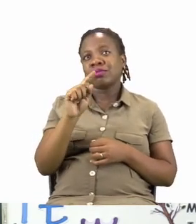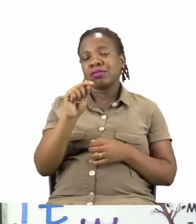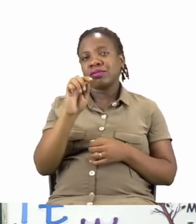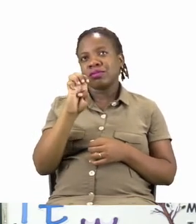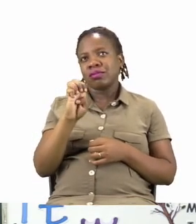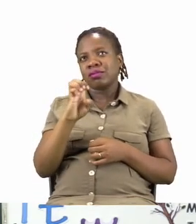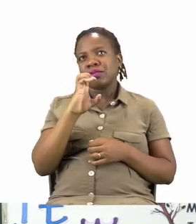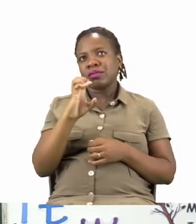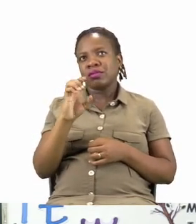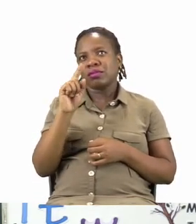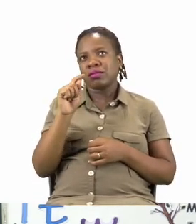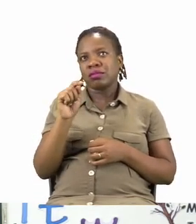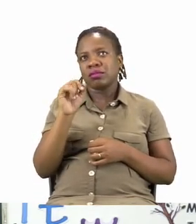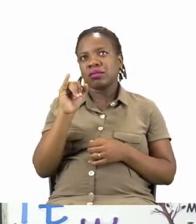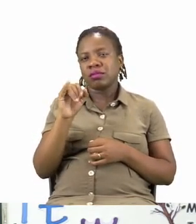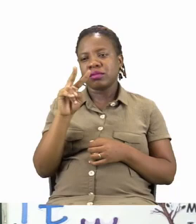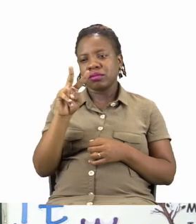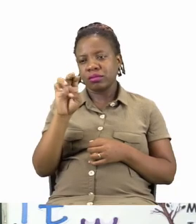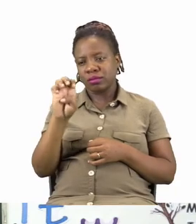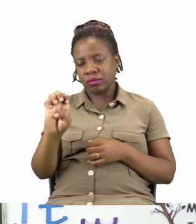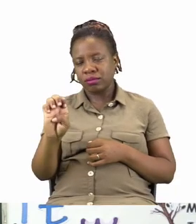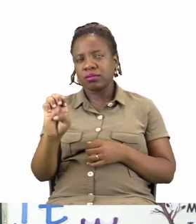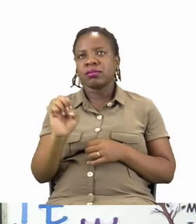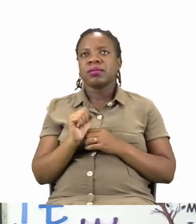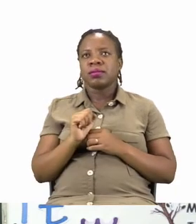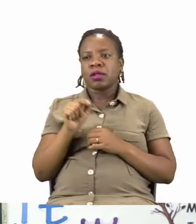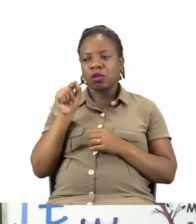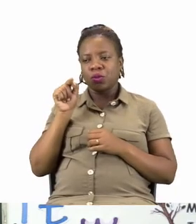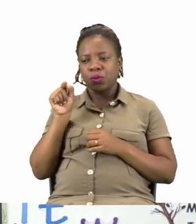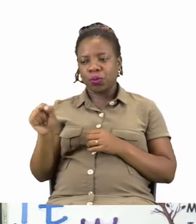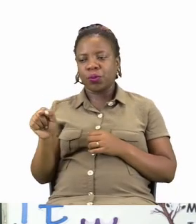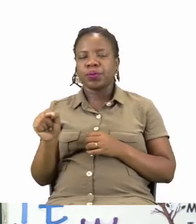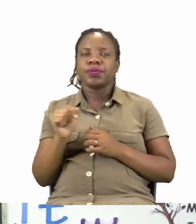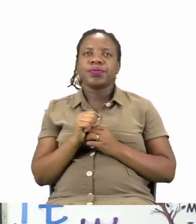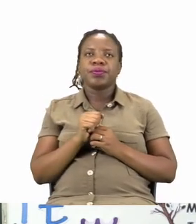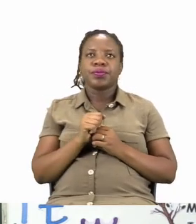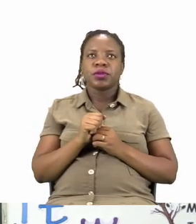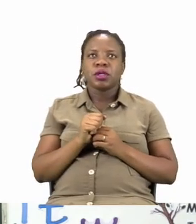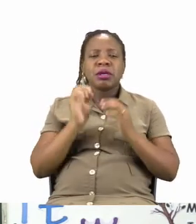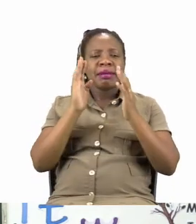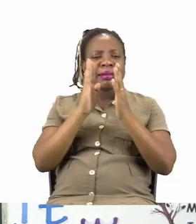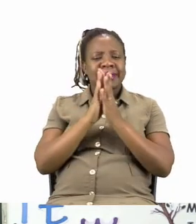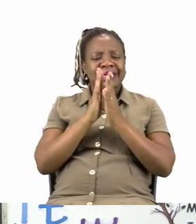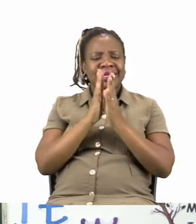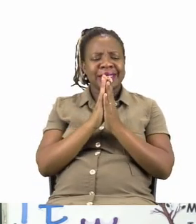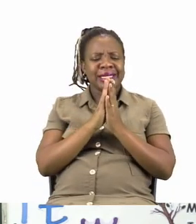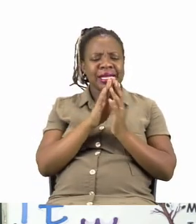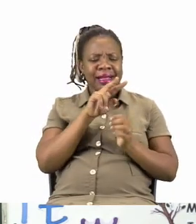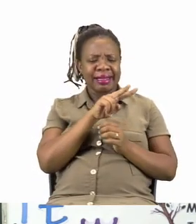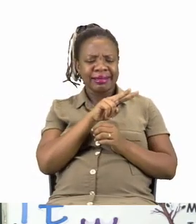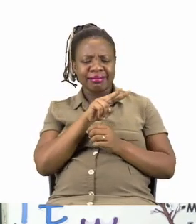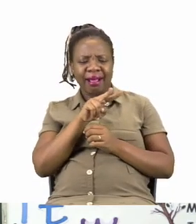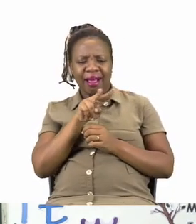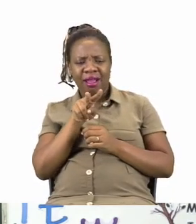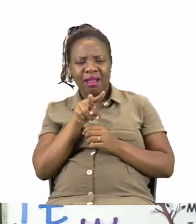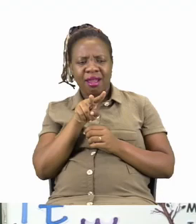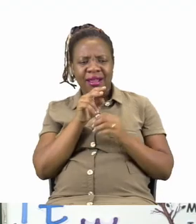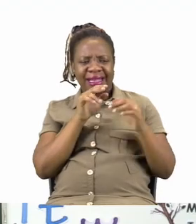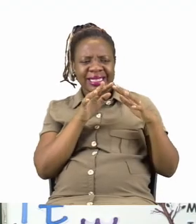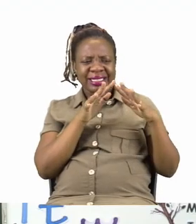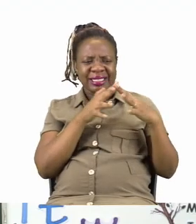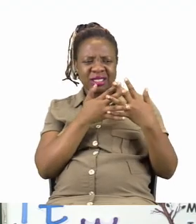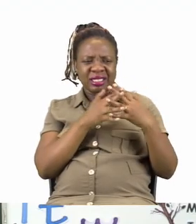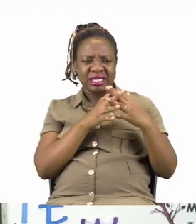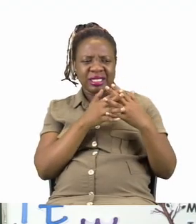Now remember, you can always go ahead and try to read your sentences out loud so that you can hear